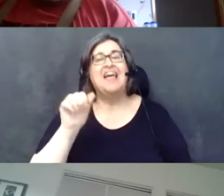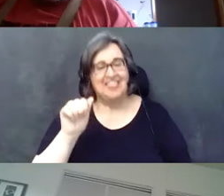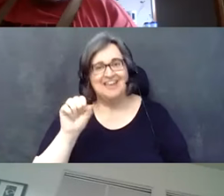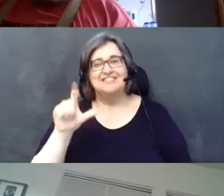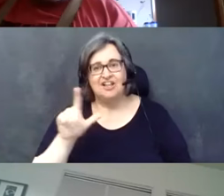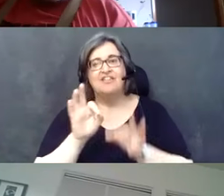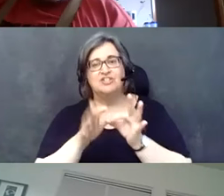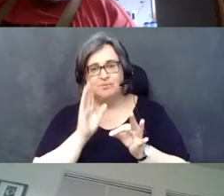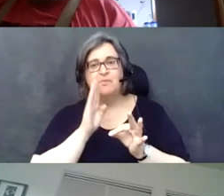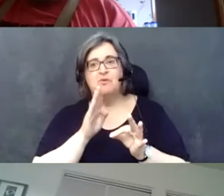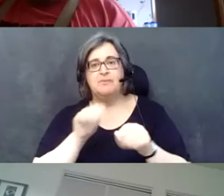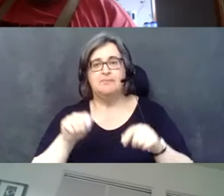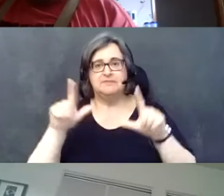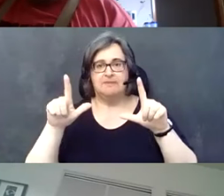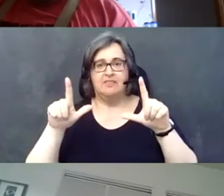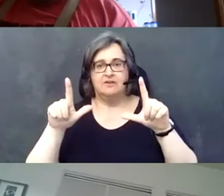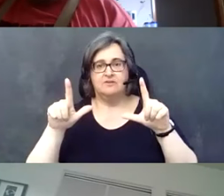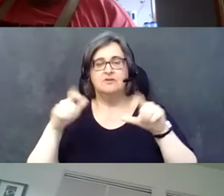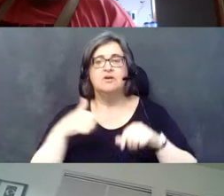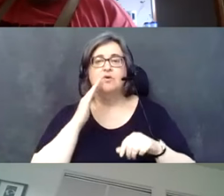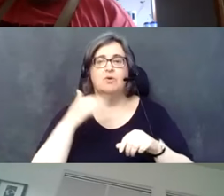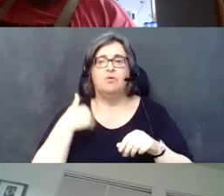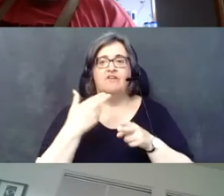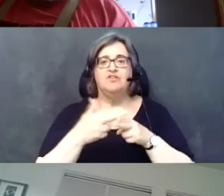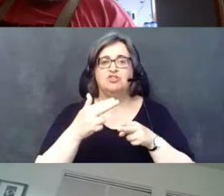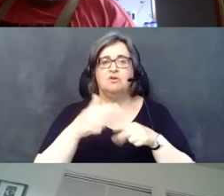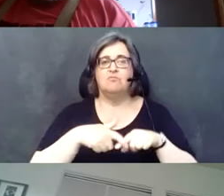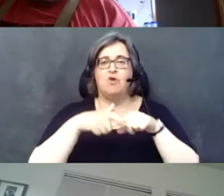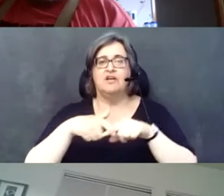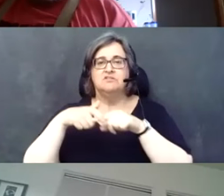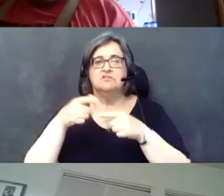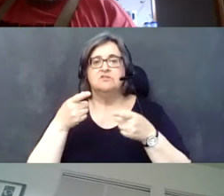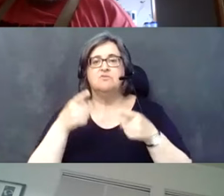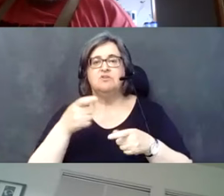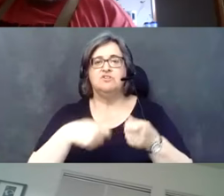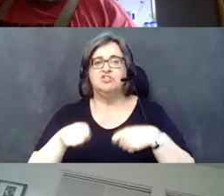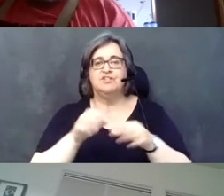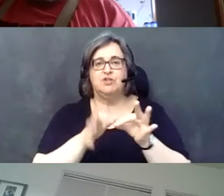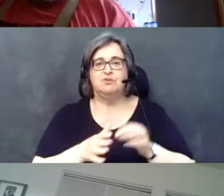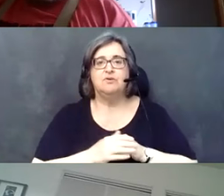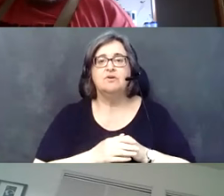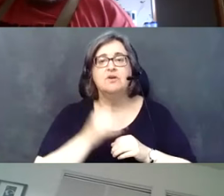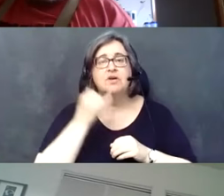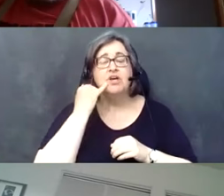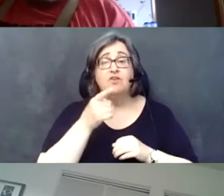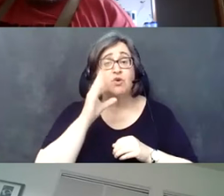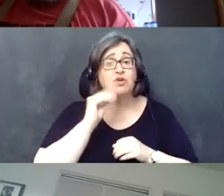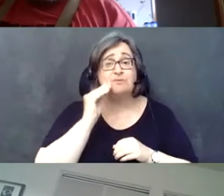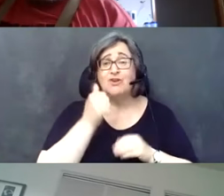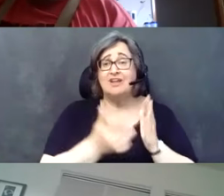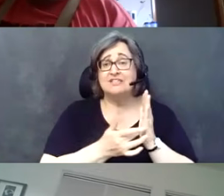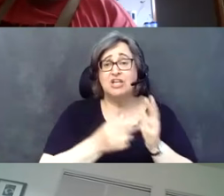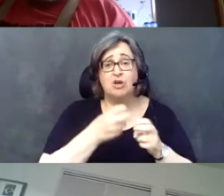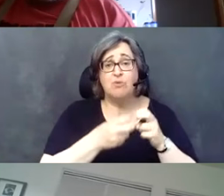ASL interpreter will be spotlighted, and we will have short breaks while we change interpreters. If you're experiencing any technical problems